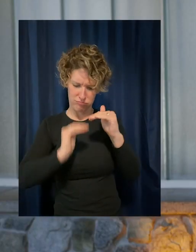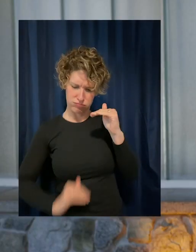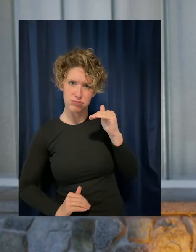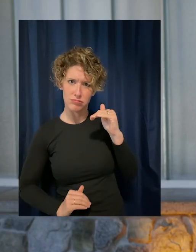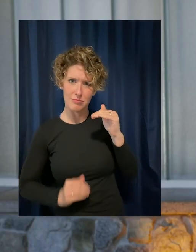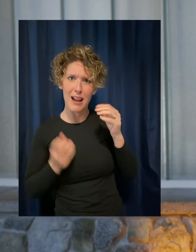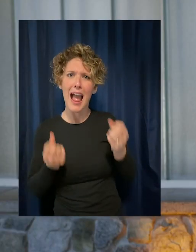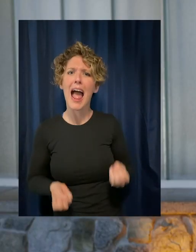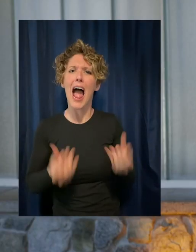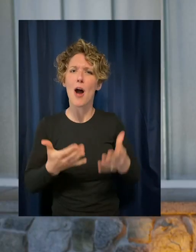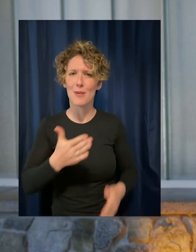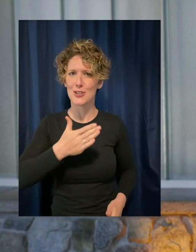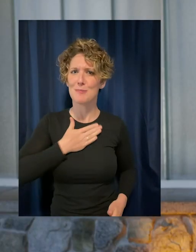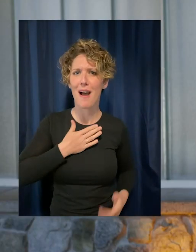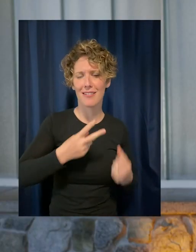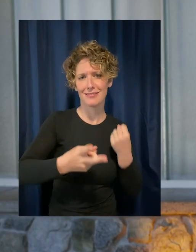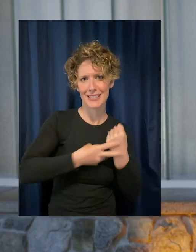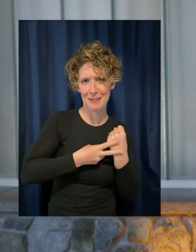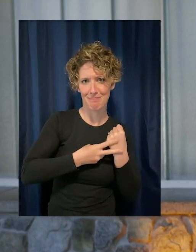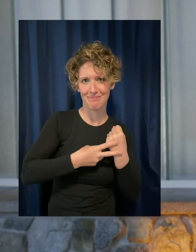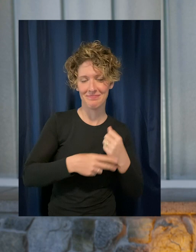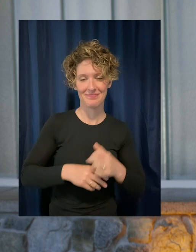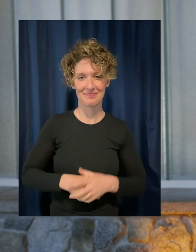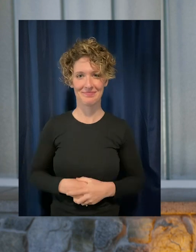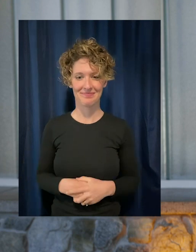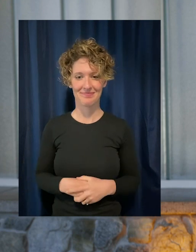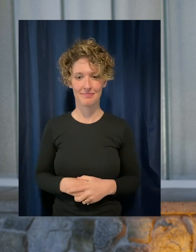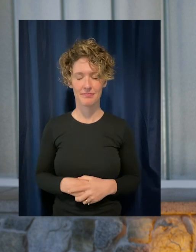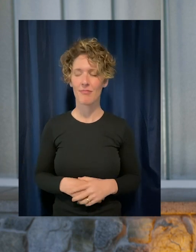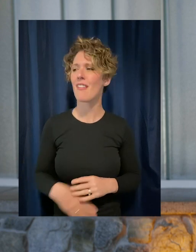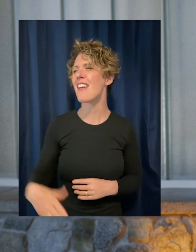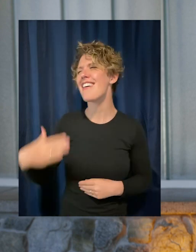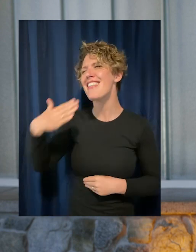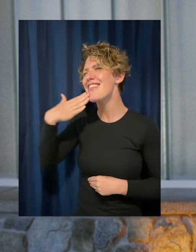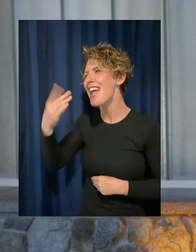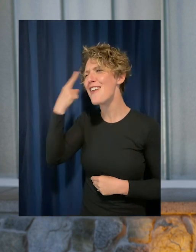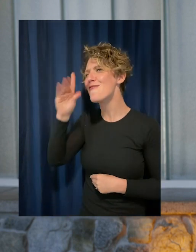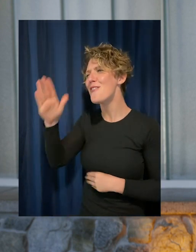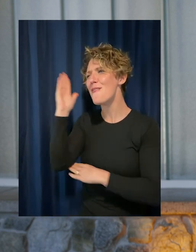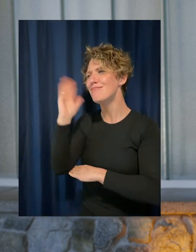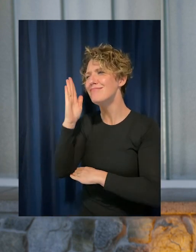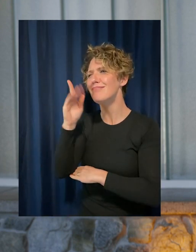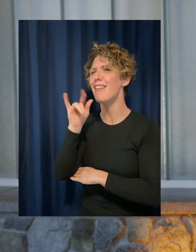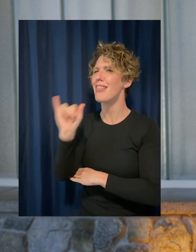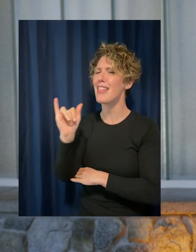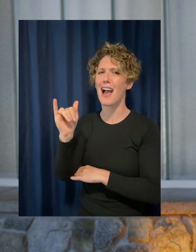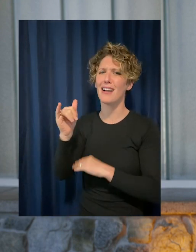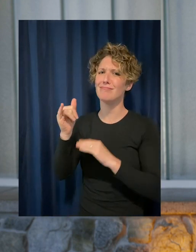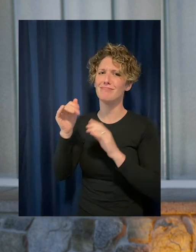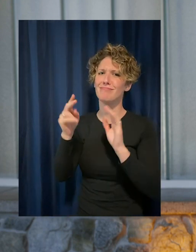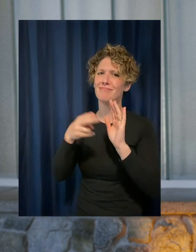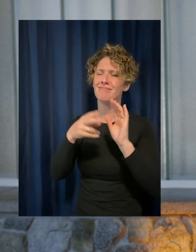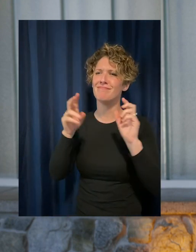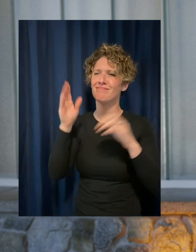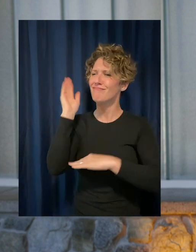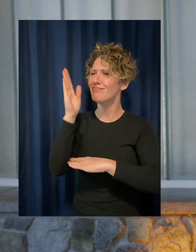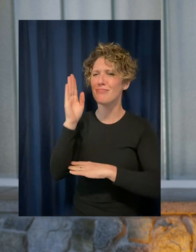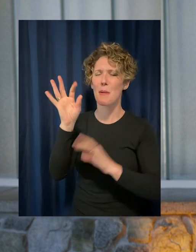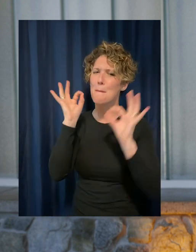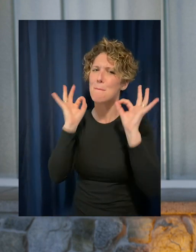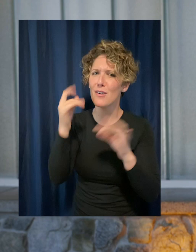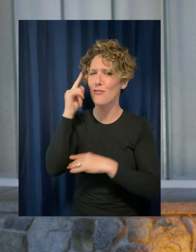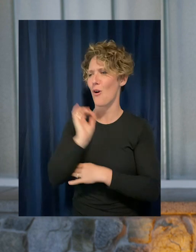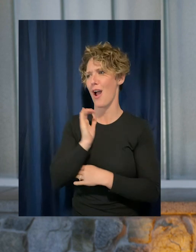Thank you, Bailey, for a funny and excellent speech, capturing the class of 2020 perfectly. Our next speaker finished his senior year as a dual